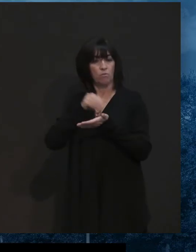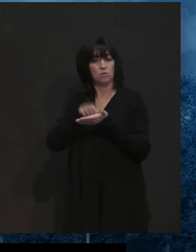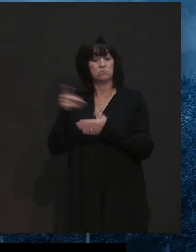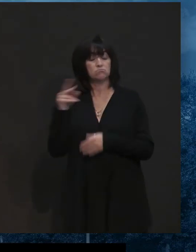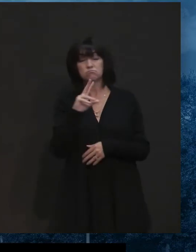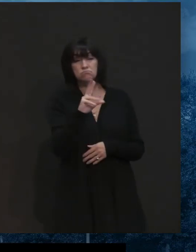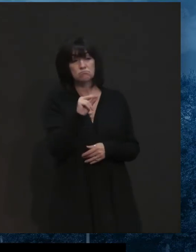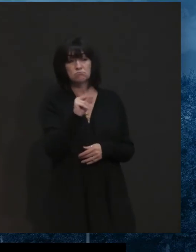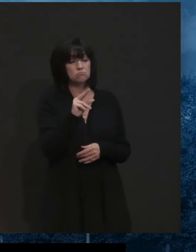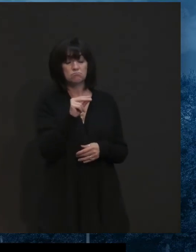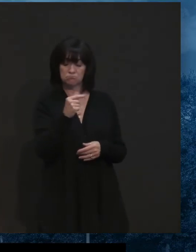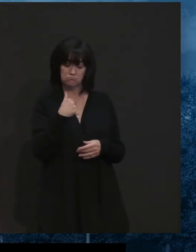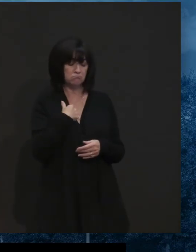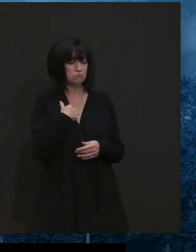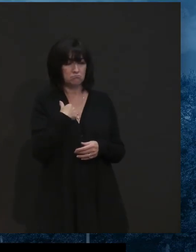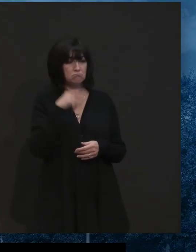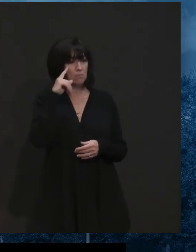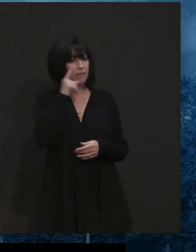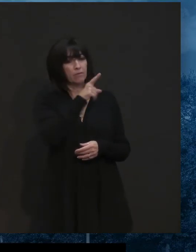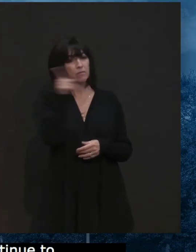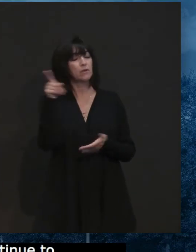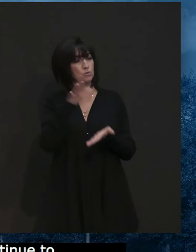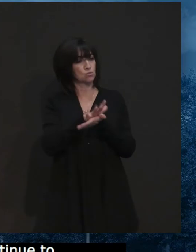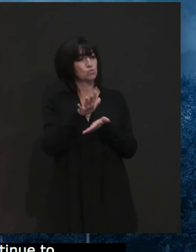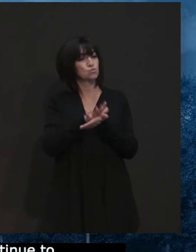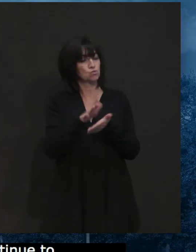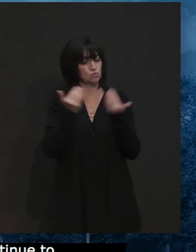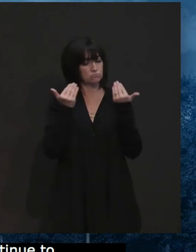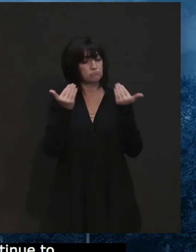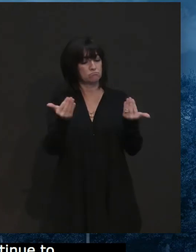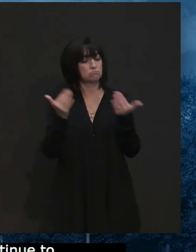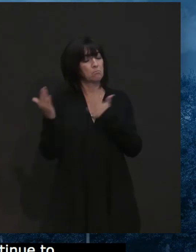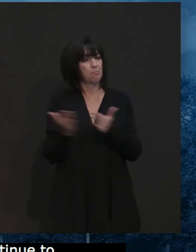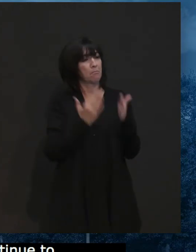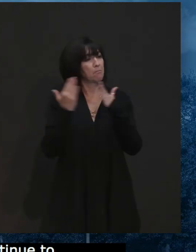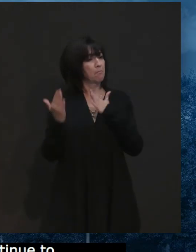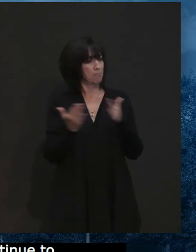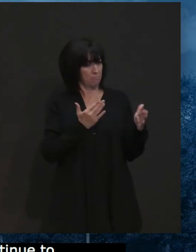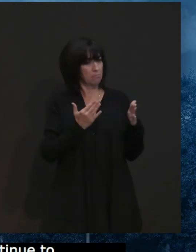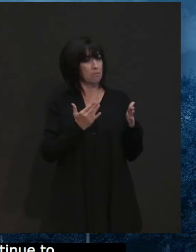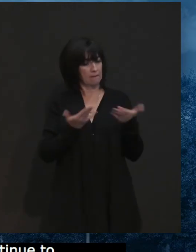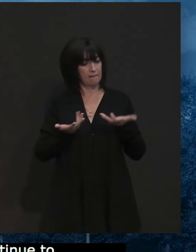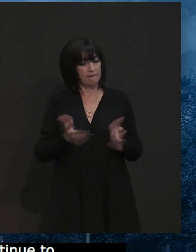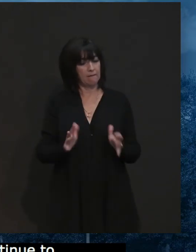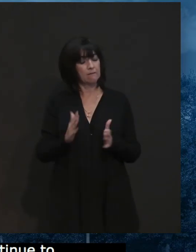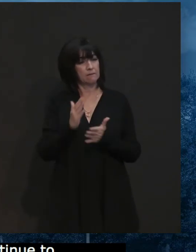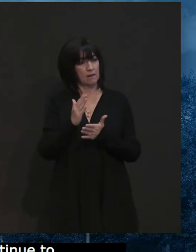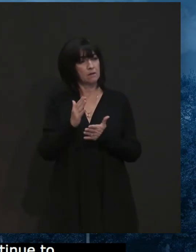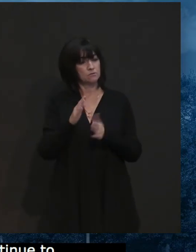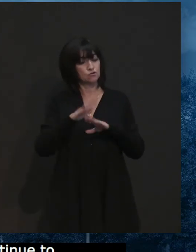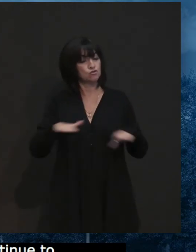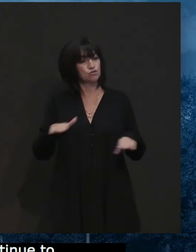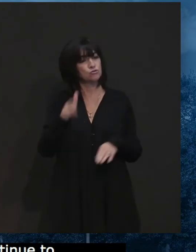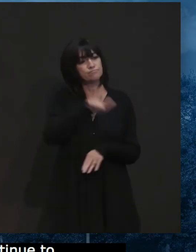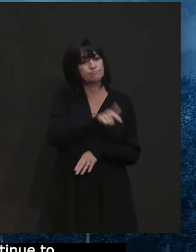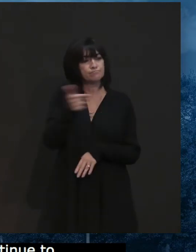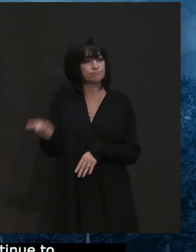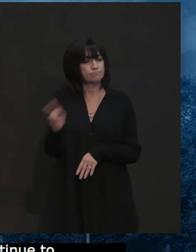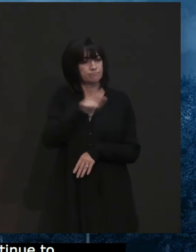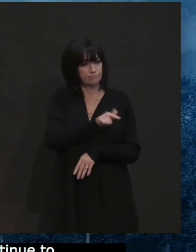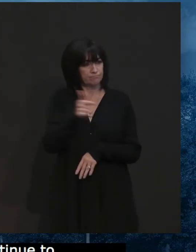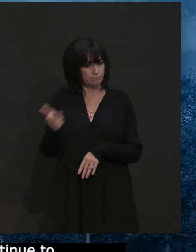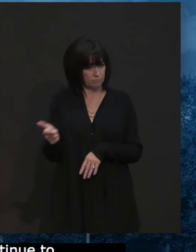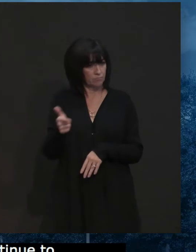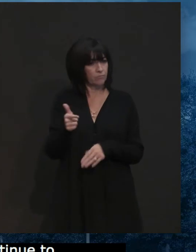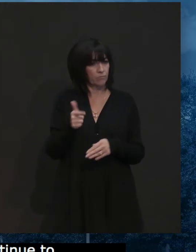instructions in the hybrid kind of way. We'll keep our focus on it, particularly in identifying particular